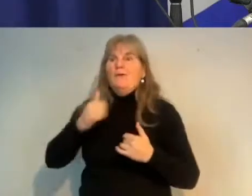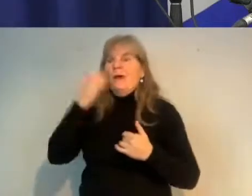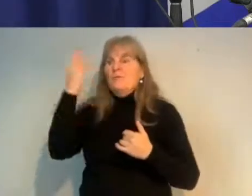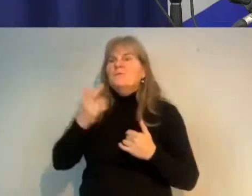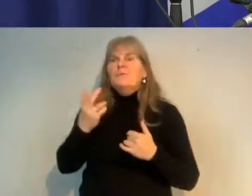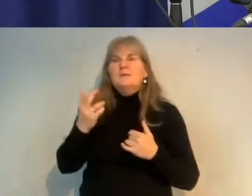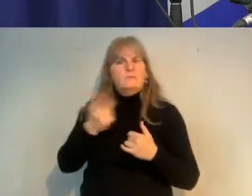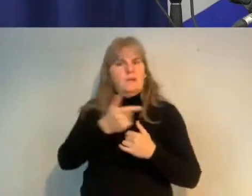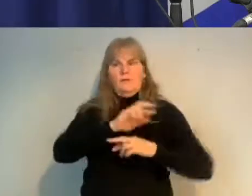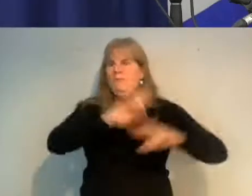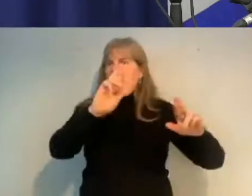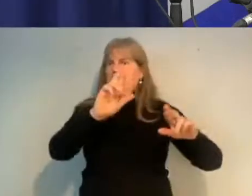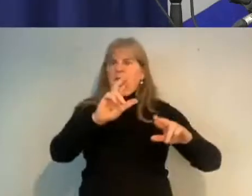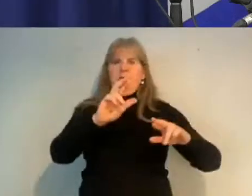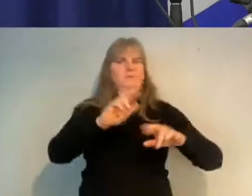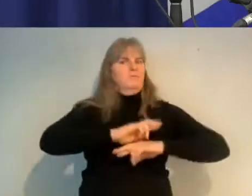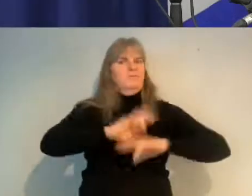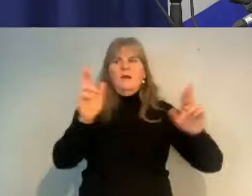do so. They have done so.